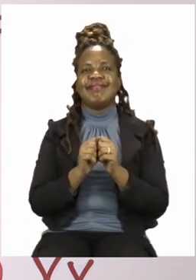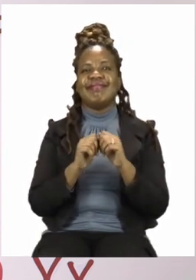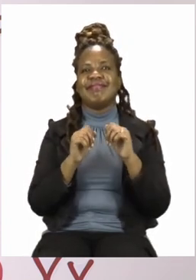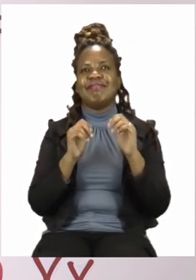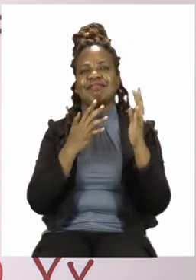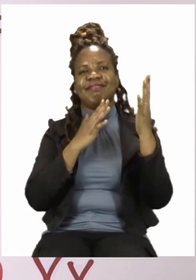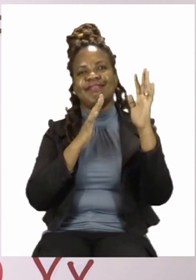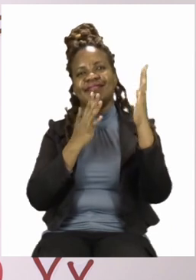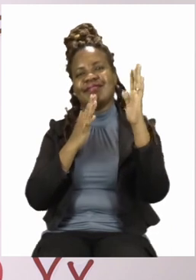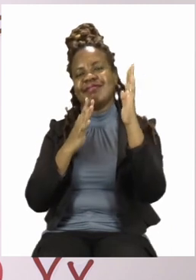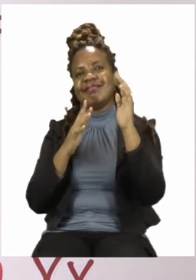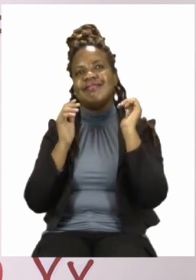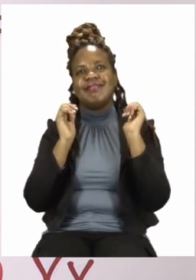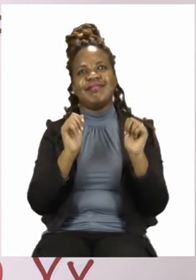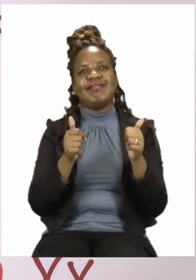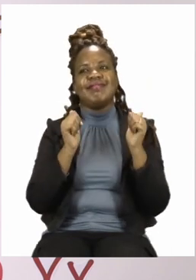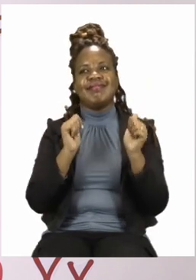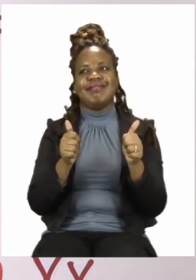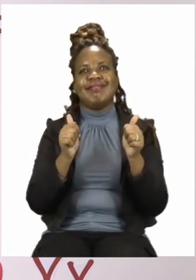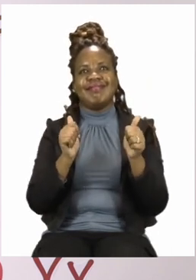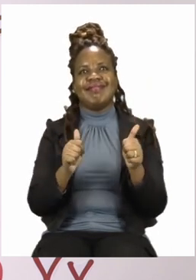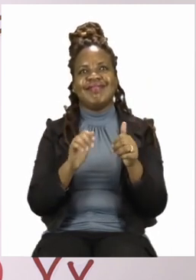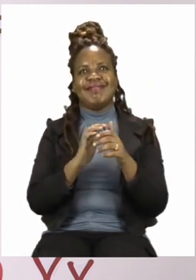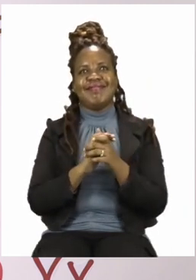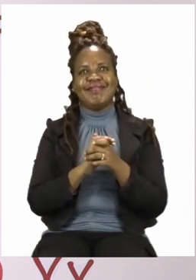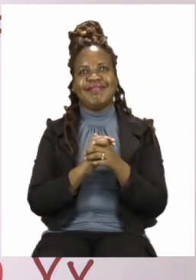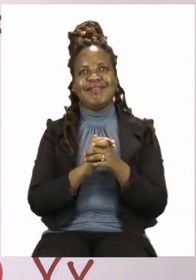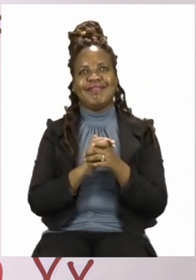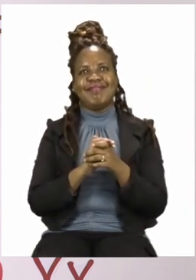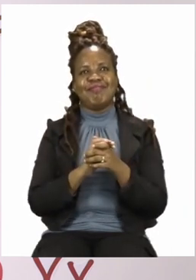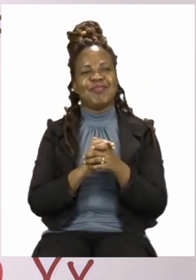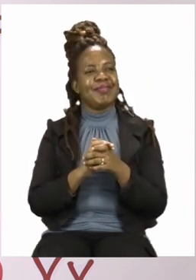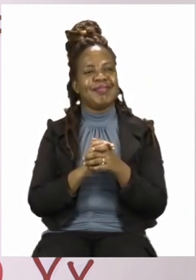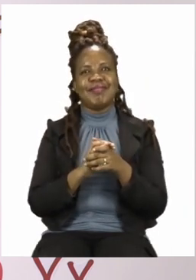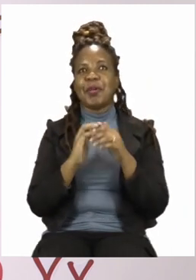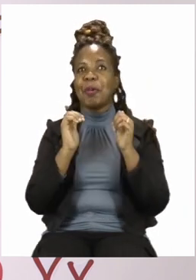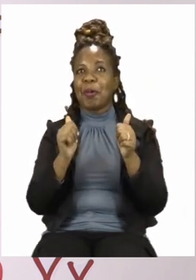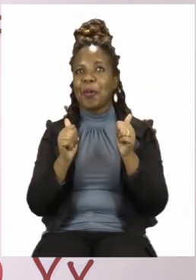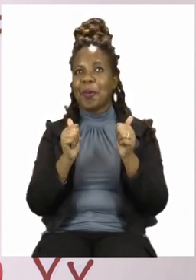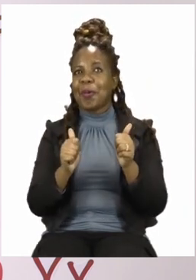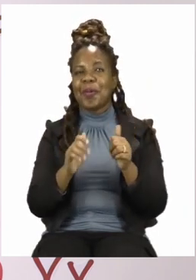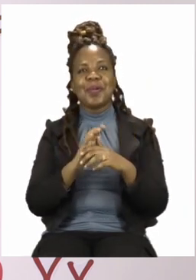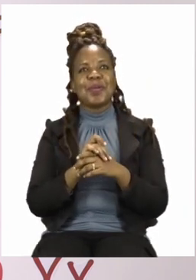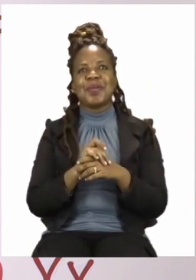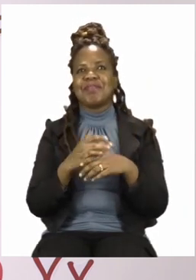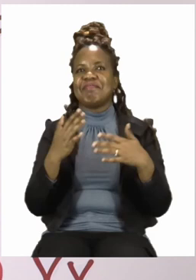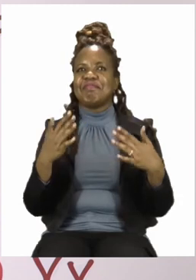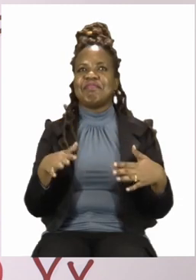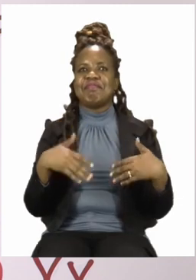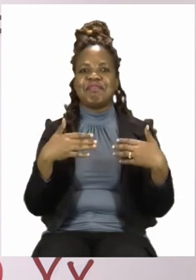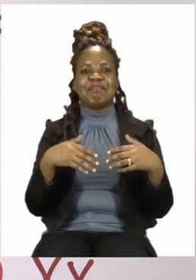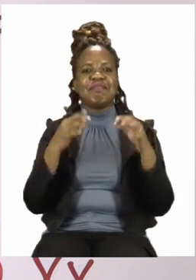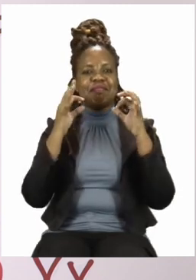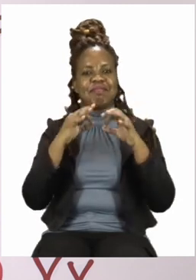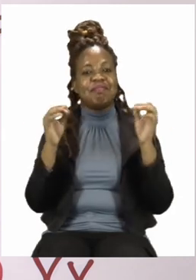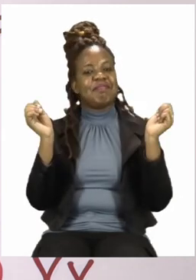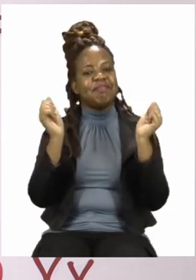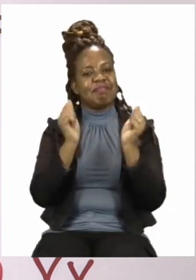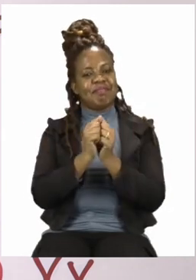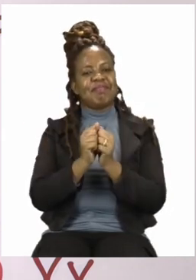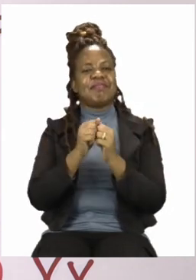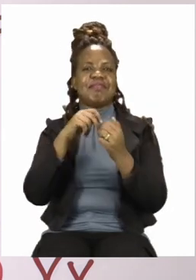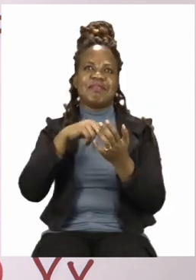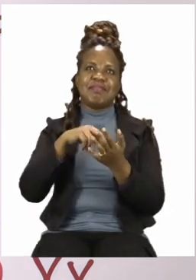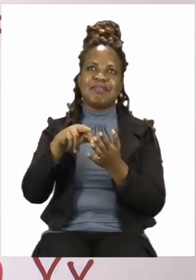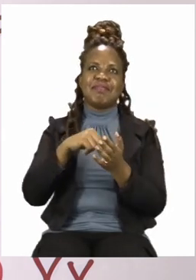Yay! Well done, everyone. I'm so glad you're doing this with me. So the last thing we're going to do is